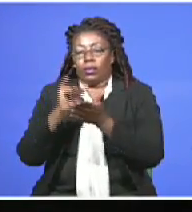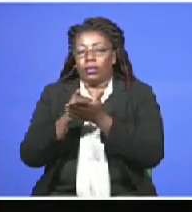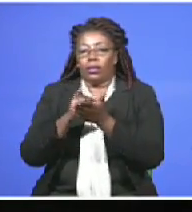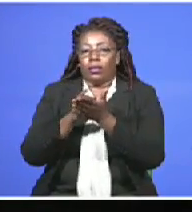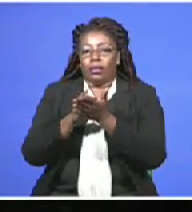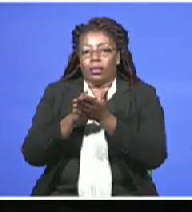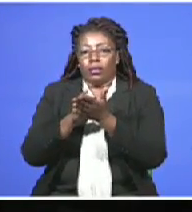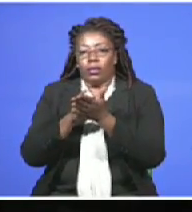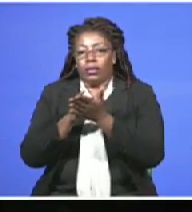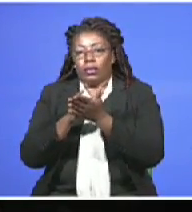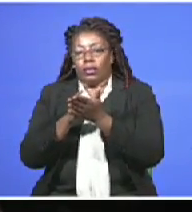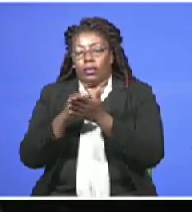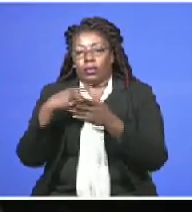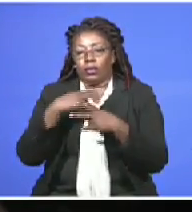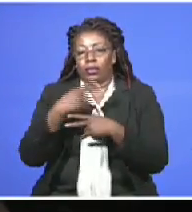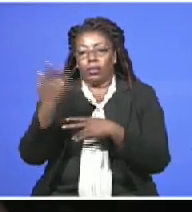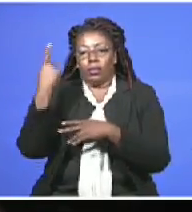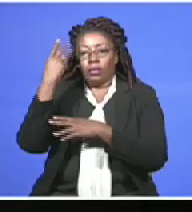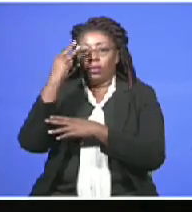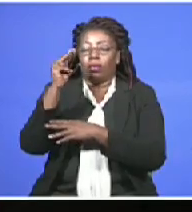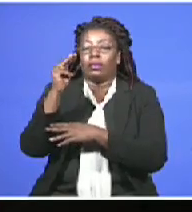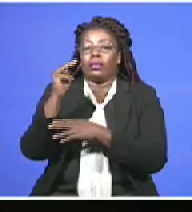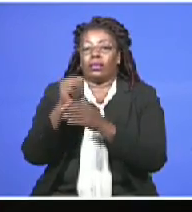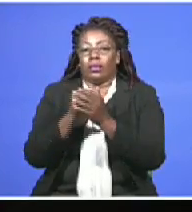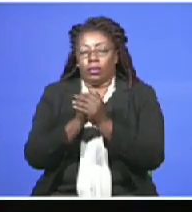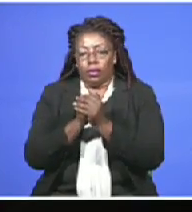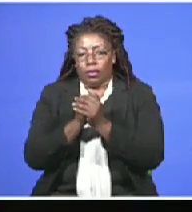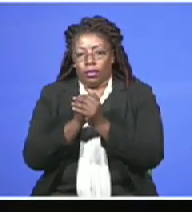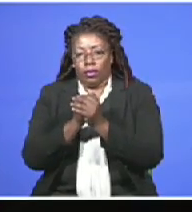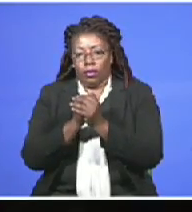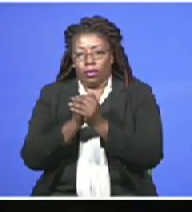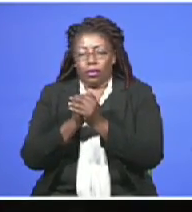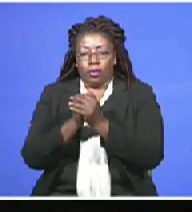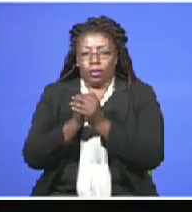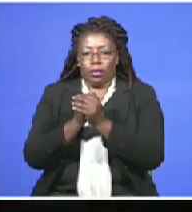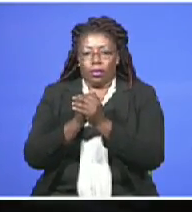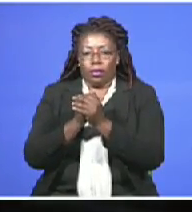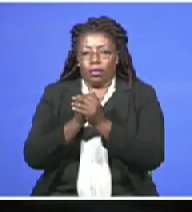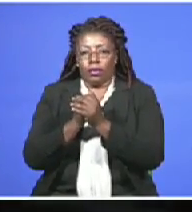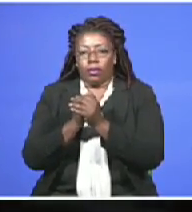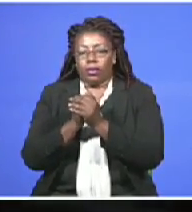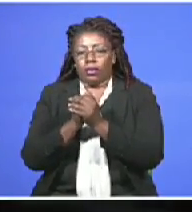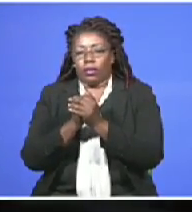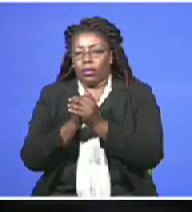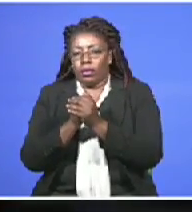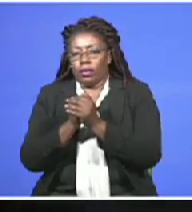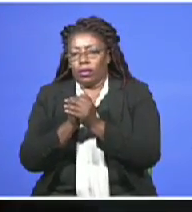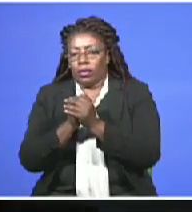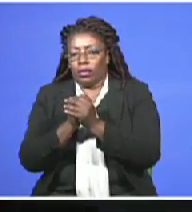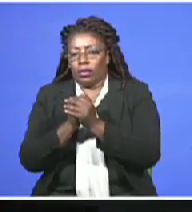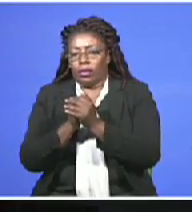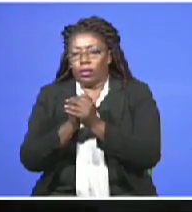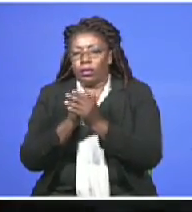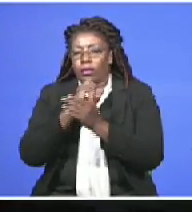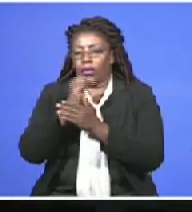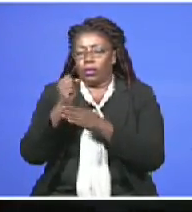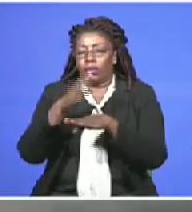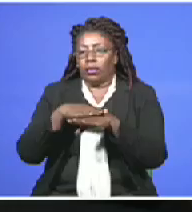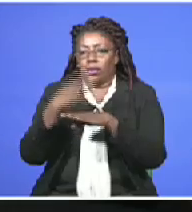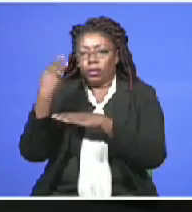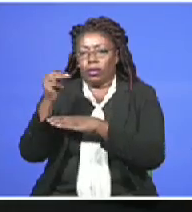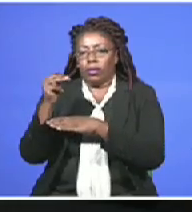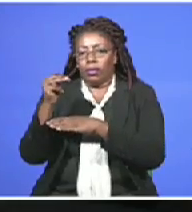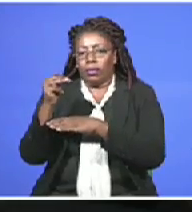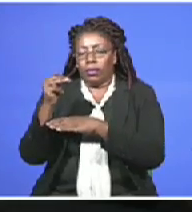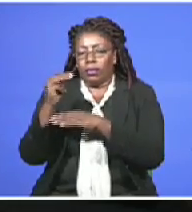Understand? But I have some of them. I joined up with the Golden Girl now. I'm the bowman on the Golden Girl. And I'm sure I can put it on him when I meet him